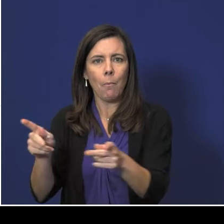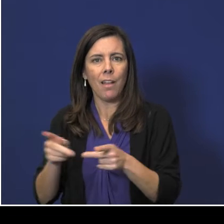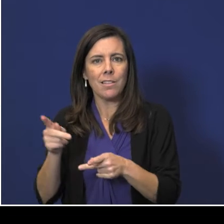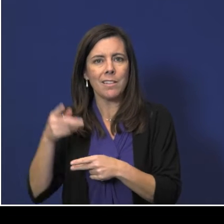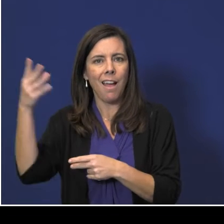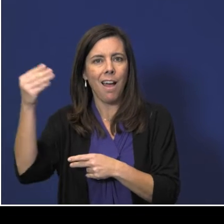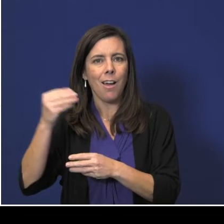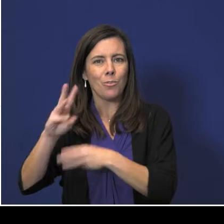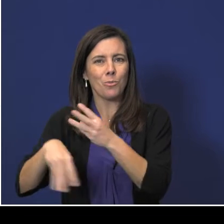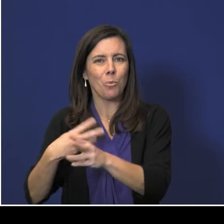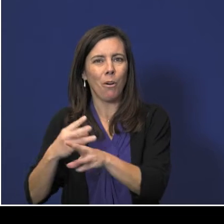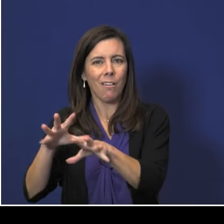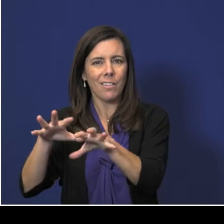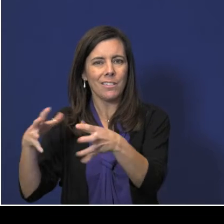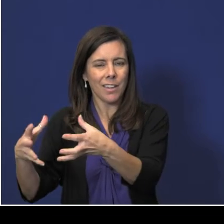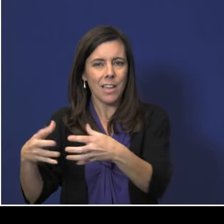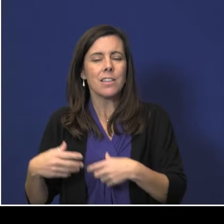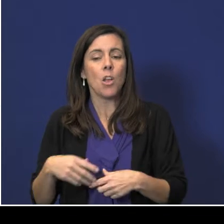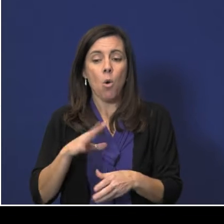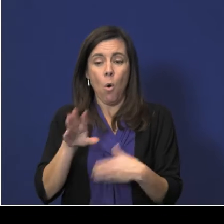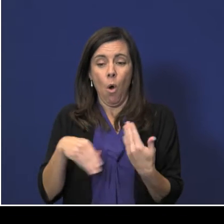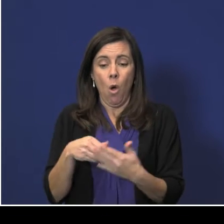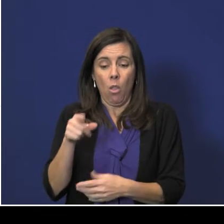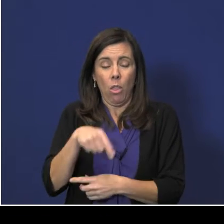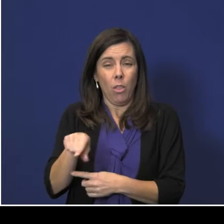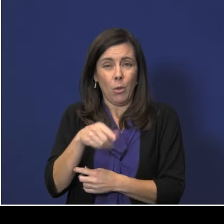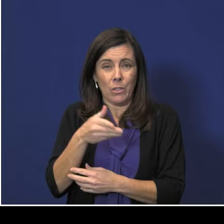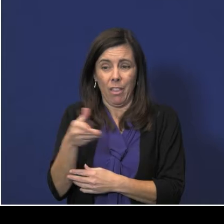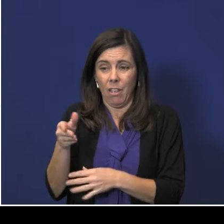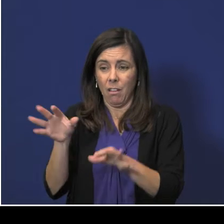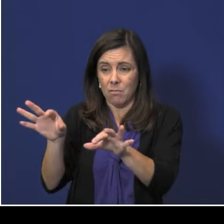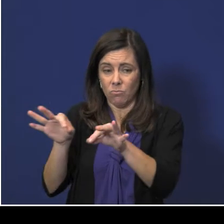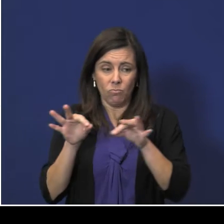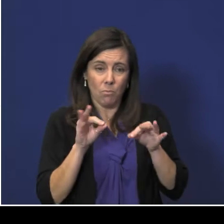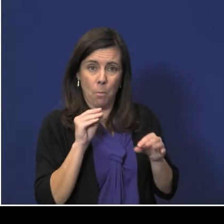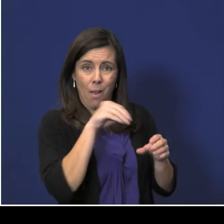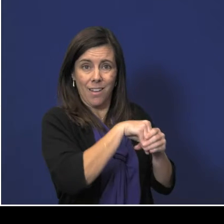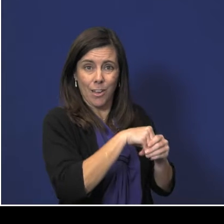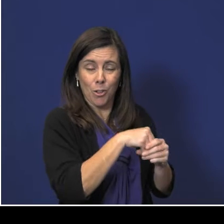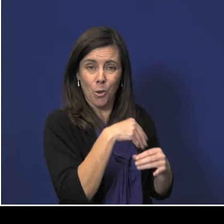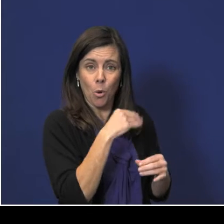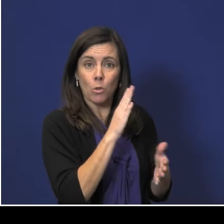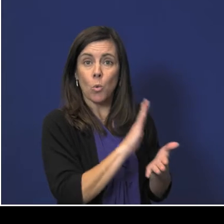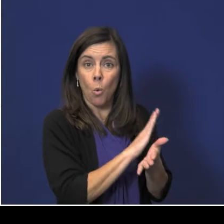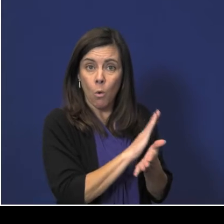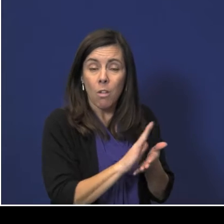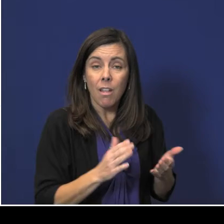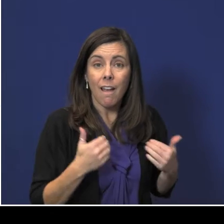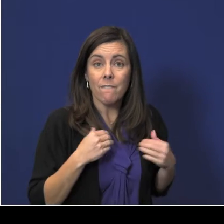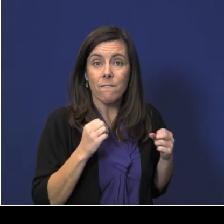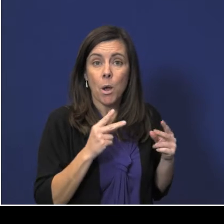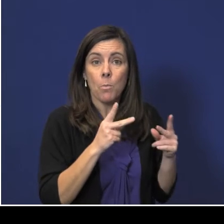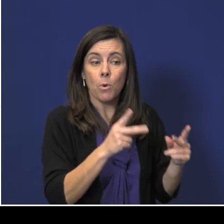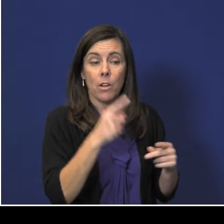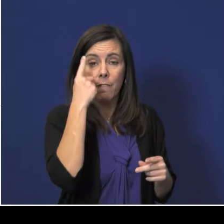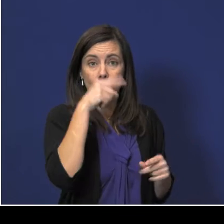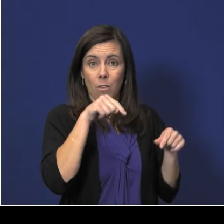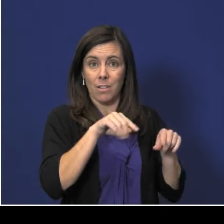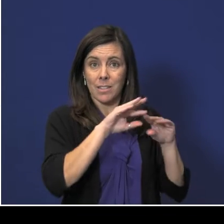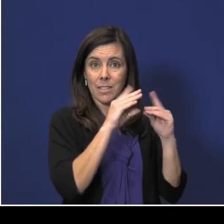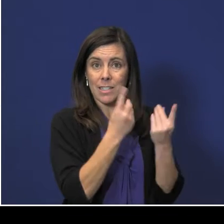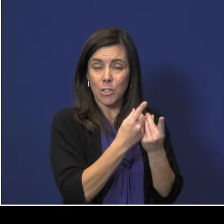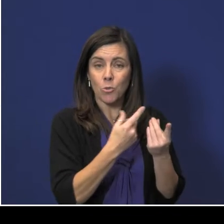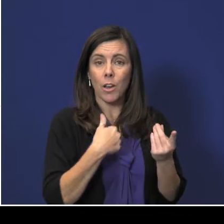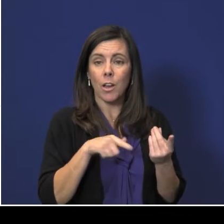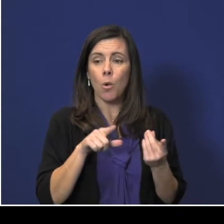doing, taking all of those items and bringing them to the school. So again, having this opportunity for Cypher, we're bringing kind of